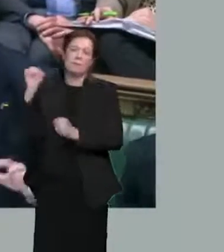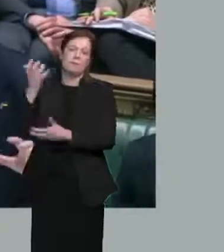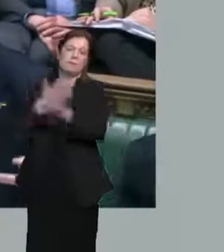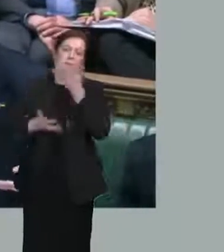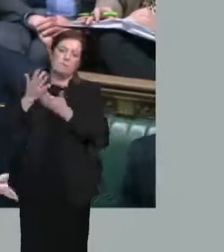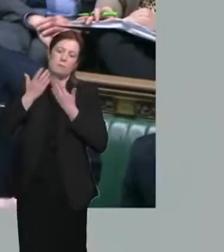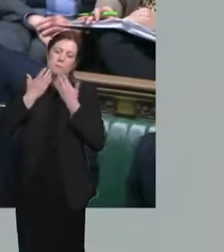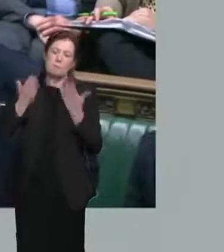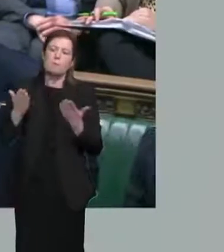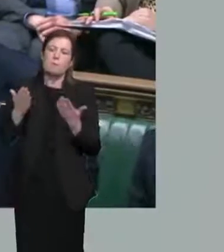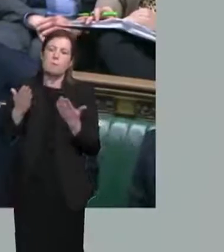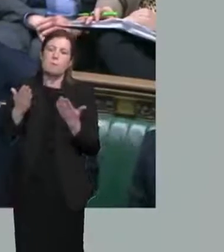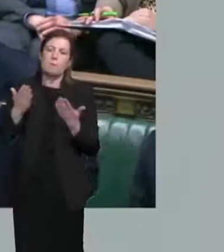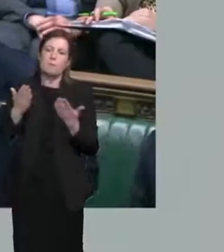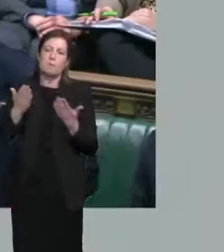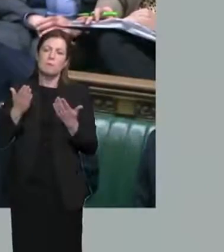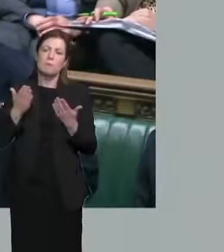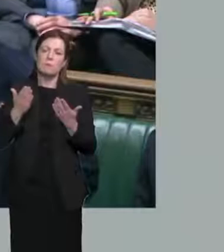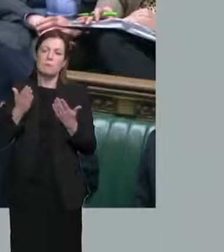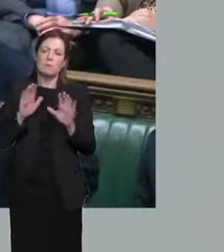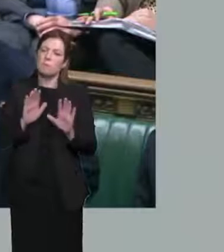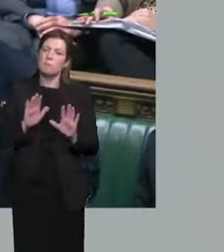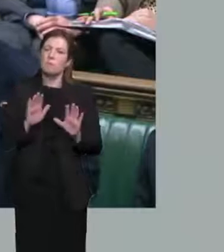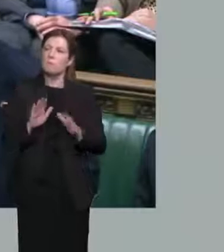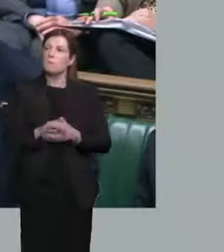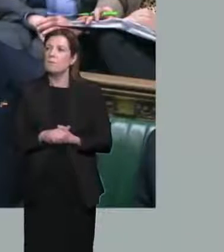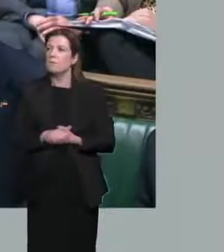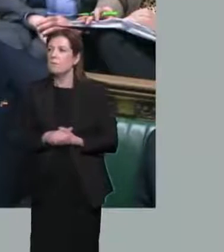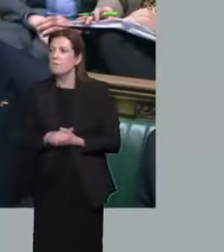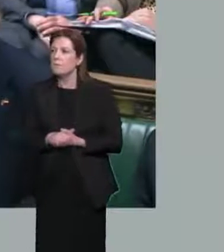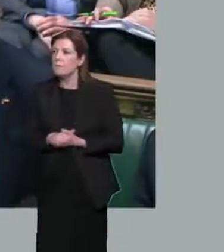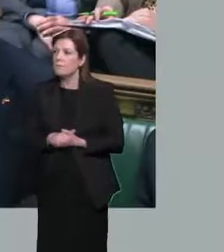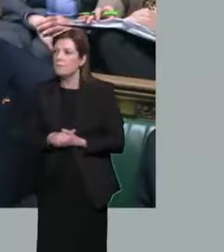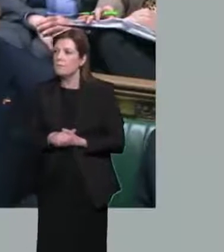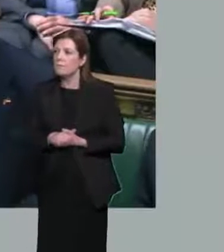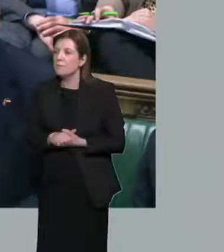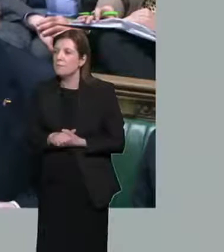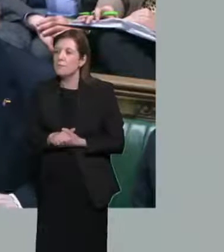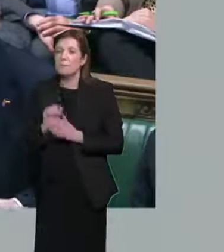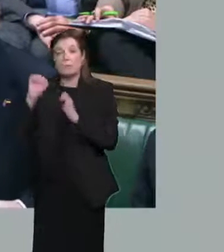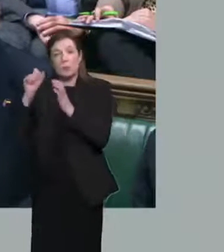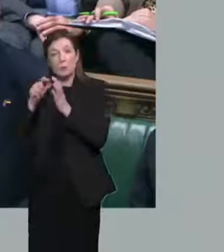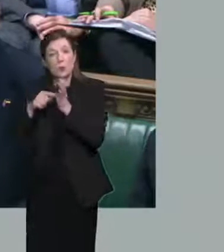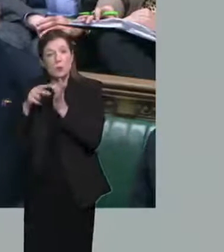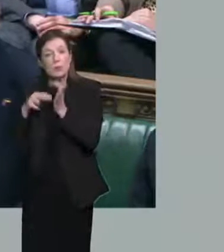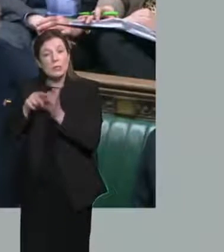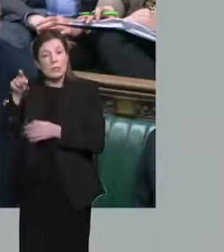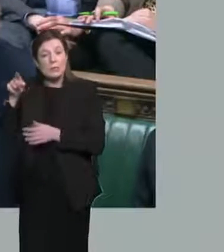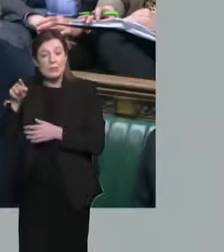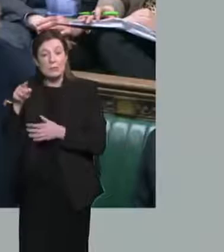and I think that one of the most important things that has confounded Vladimir Putin has not only been